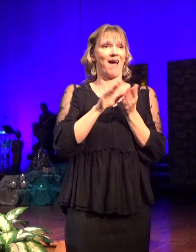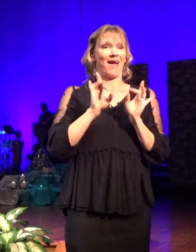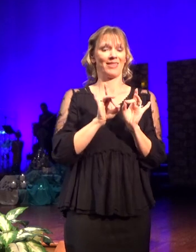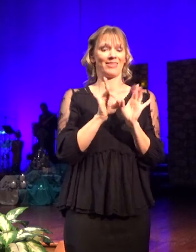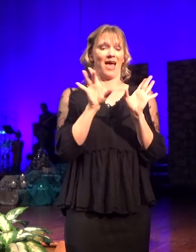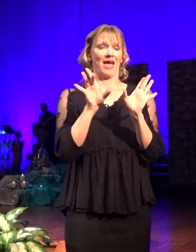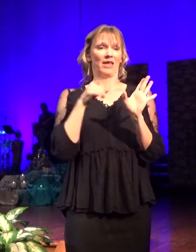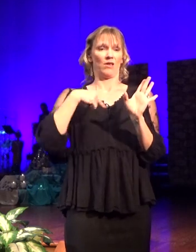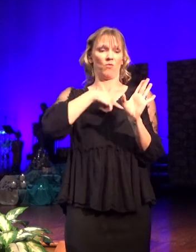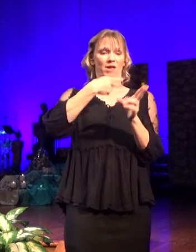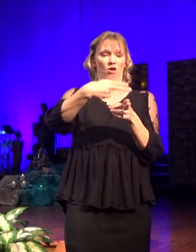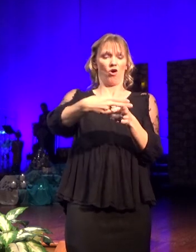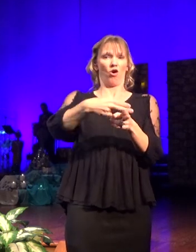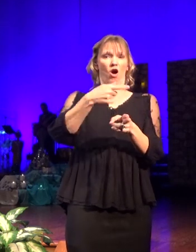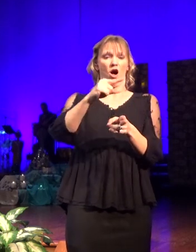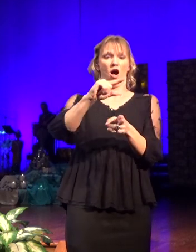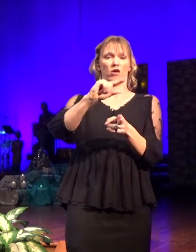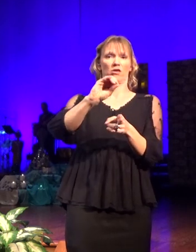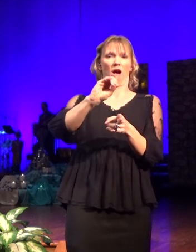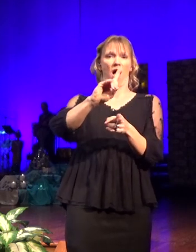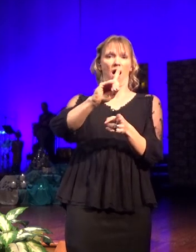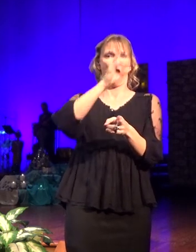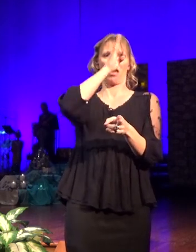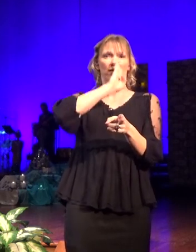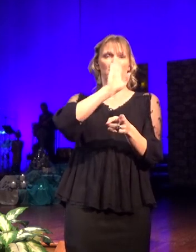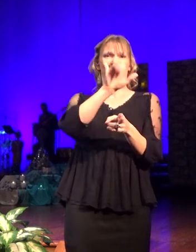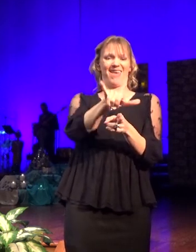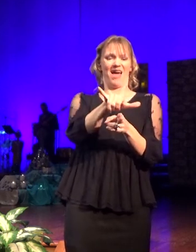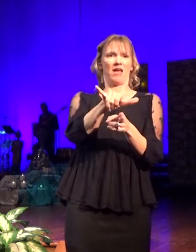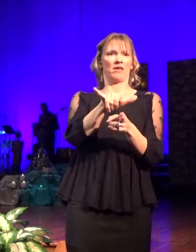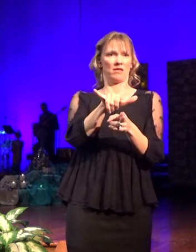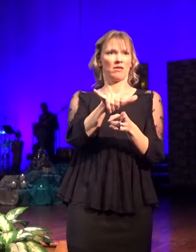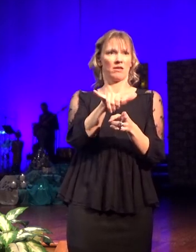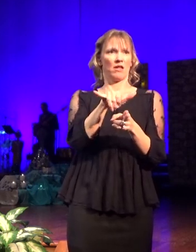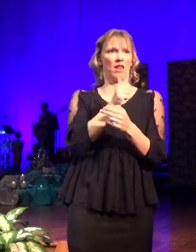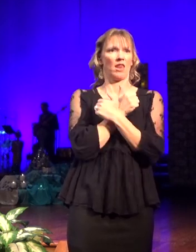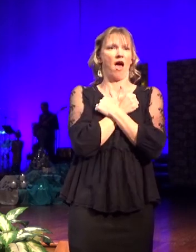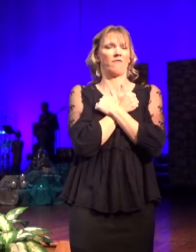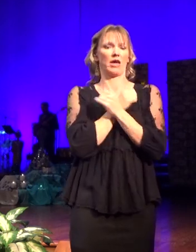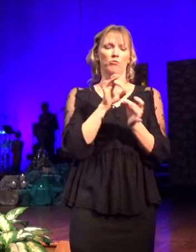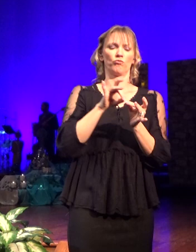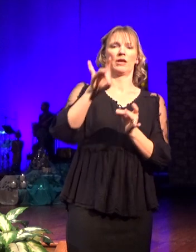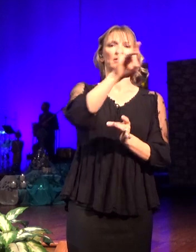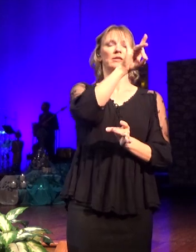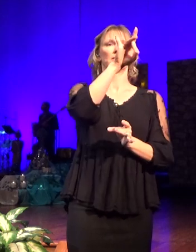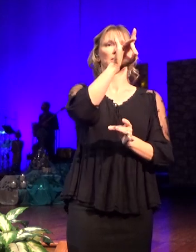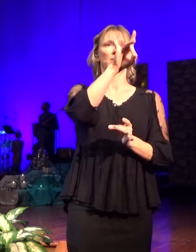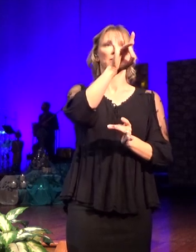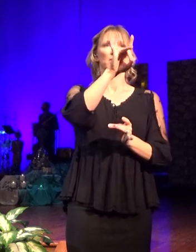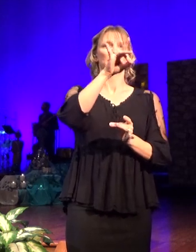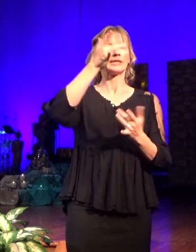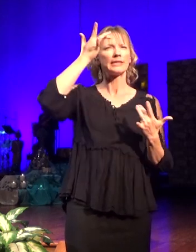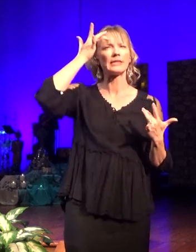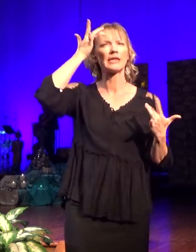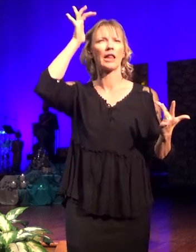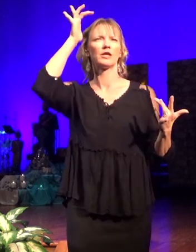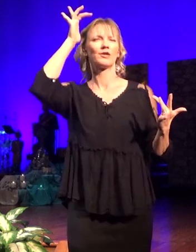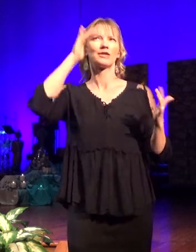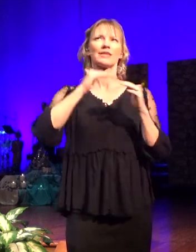God is that loving presence. It is the intelligence of the